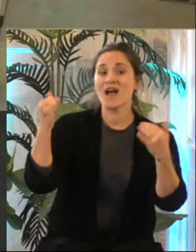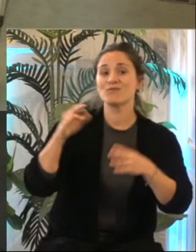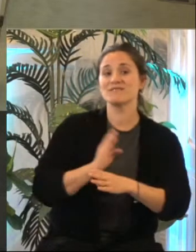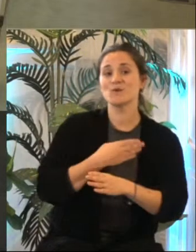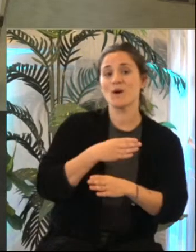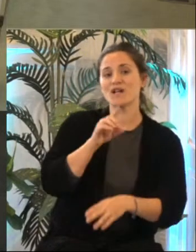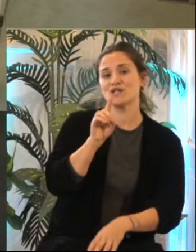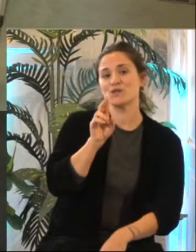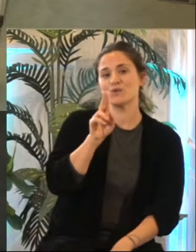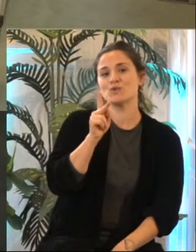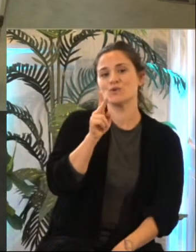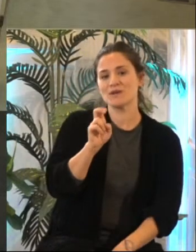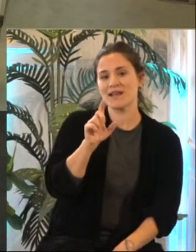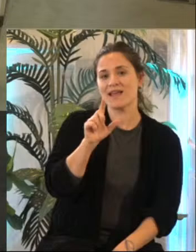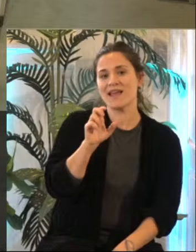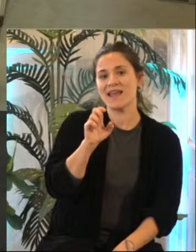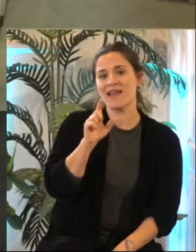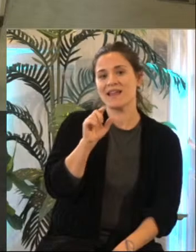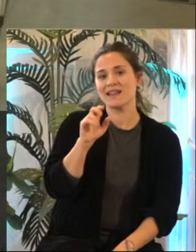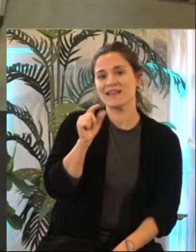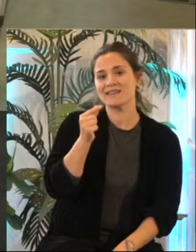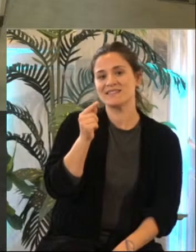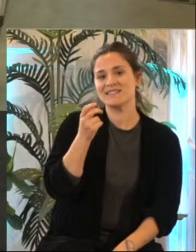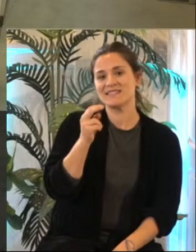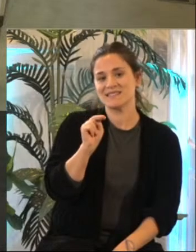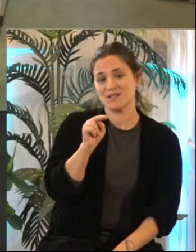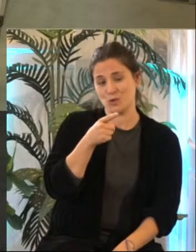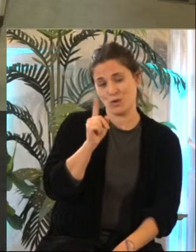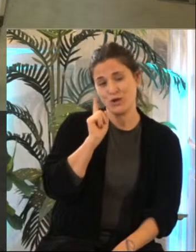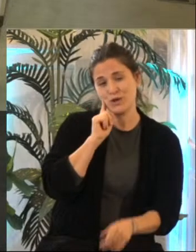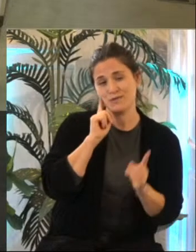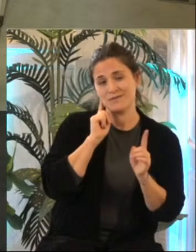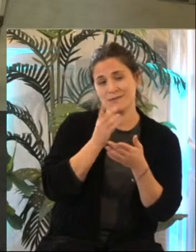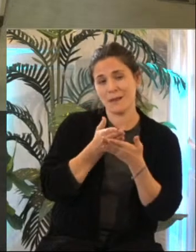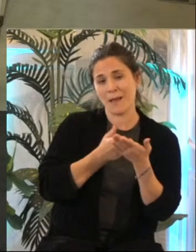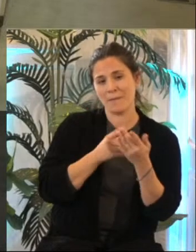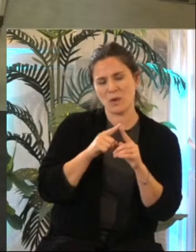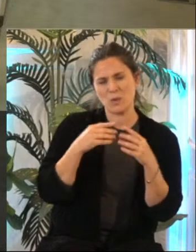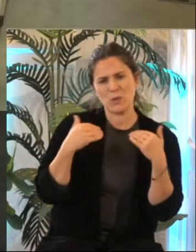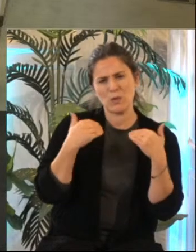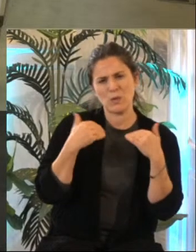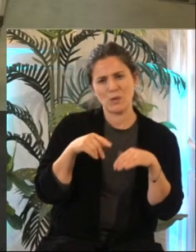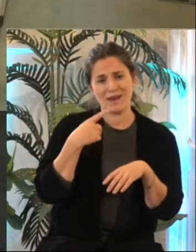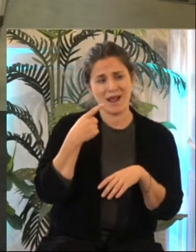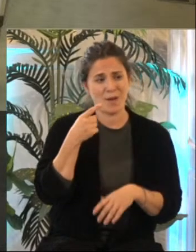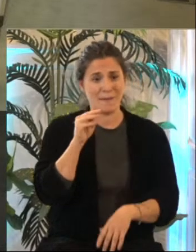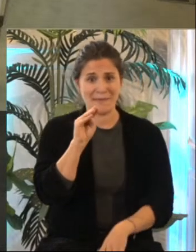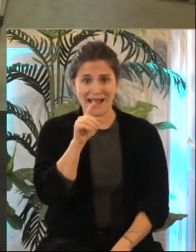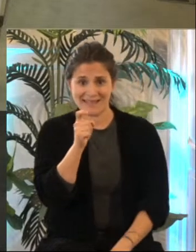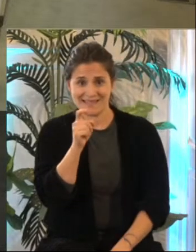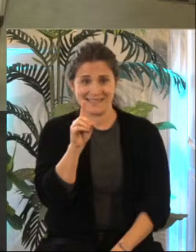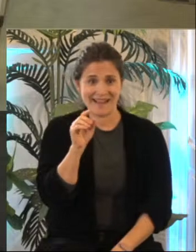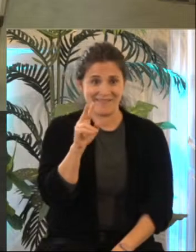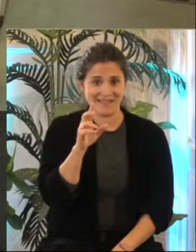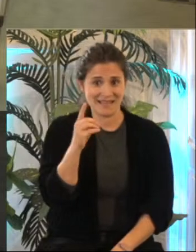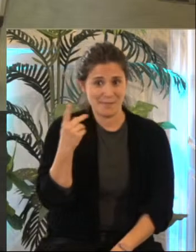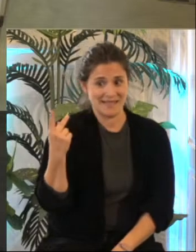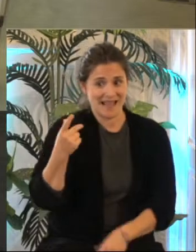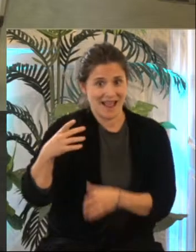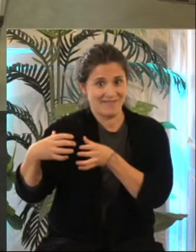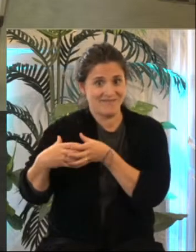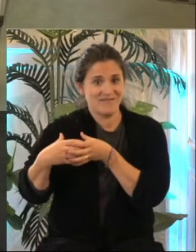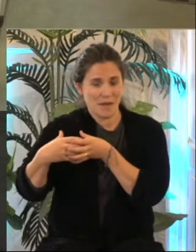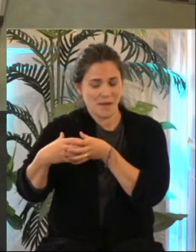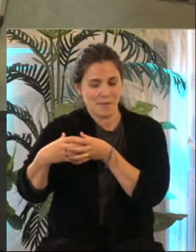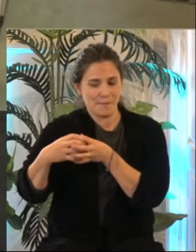Ooh. That you already heard some of his, but here's something else that Matt and David and I will put together. It's called